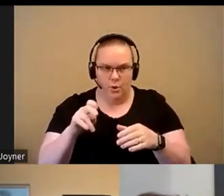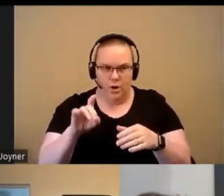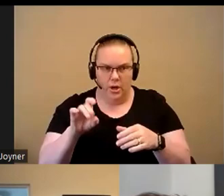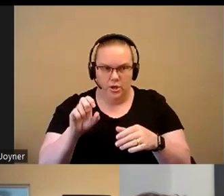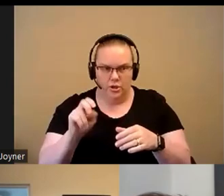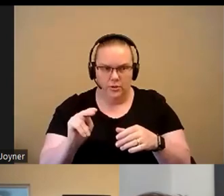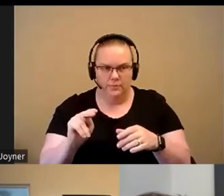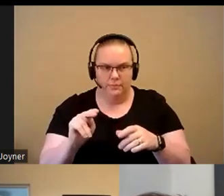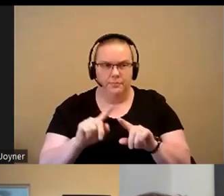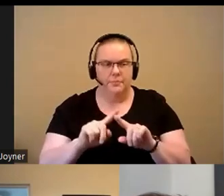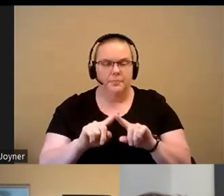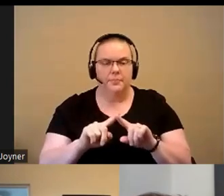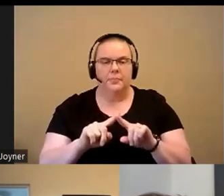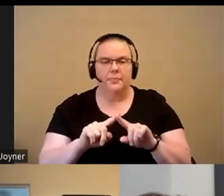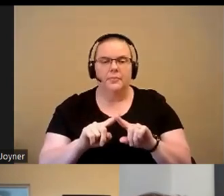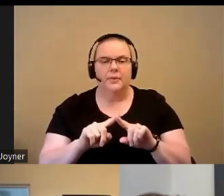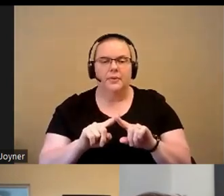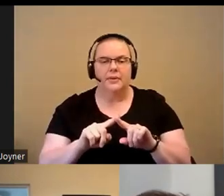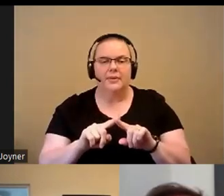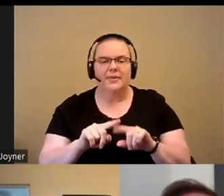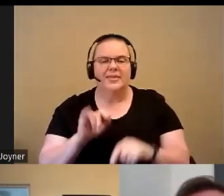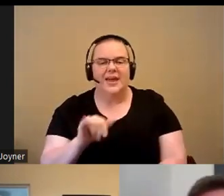That is not an easy question, Stacey.